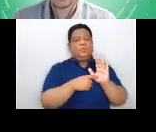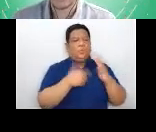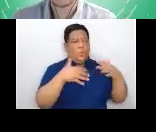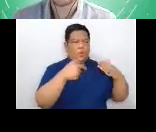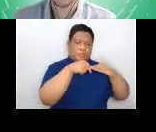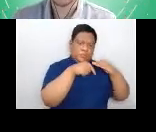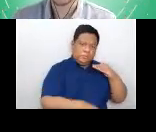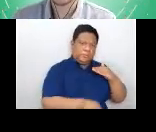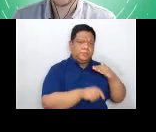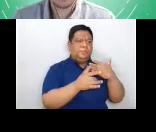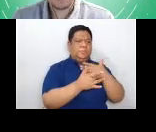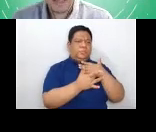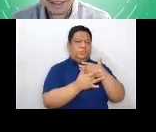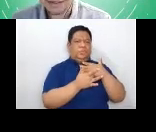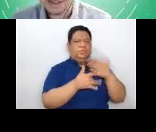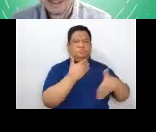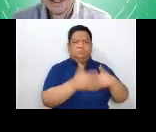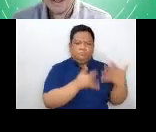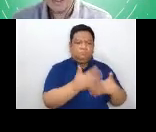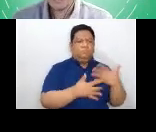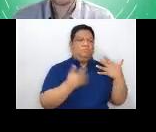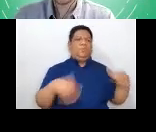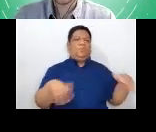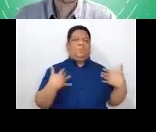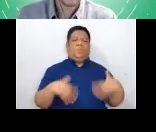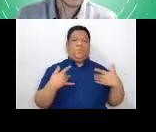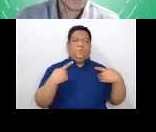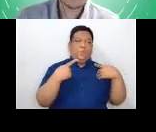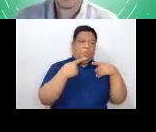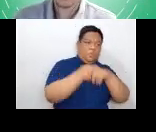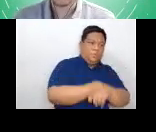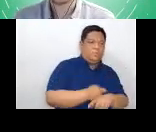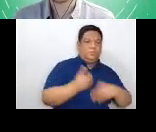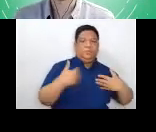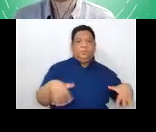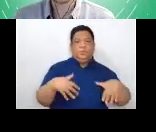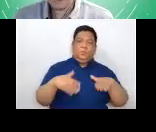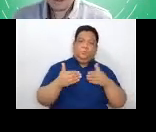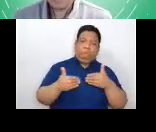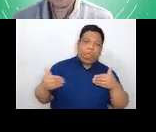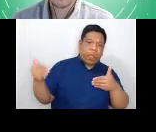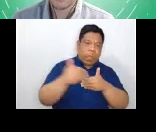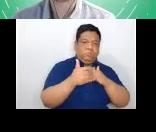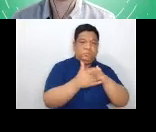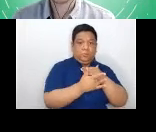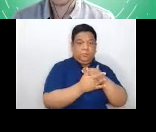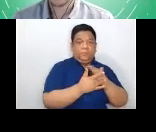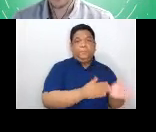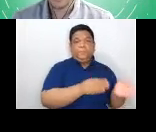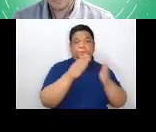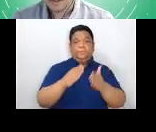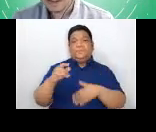of this technology operates, how complex it can be, how advanced the applications can be. We also wanted to look at